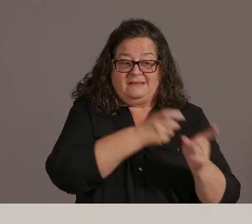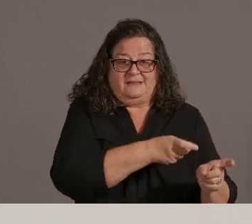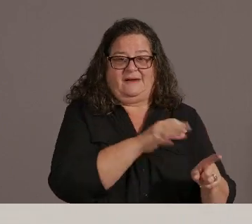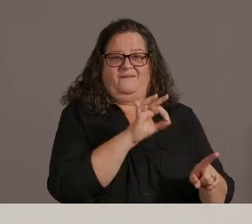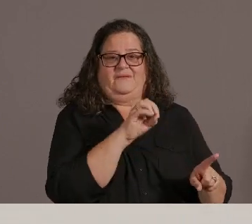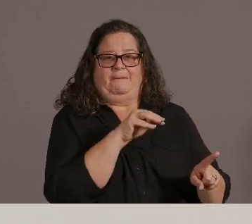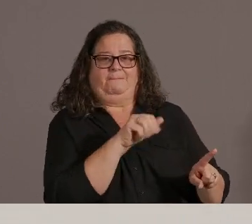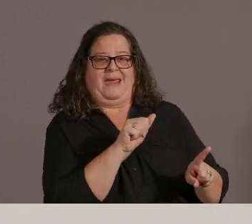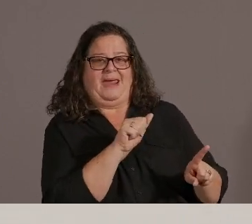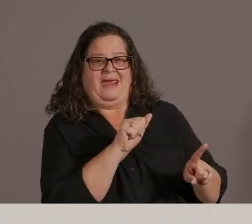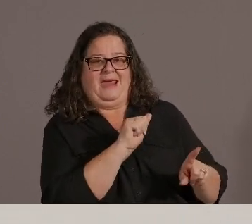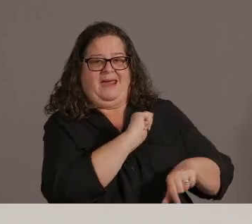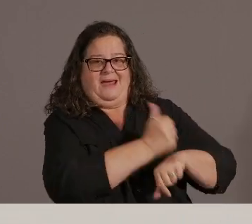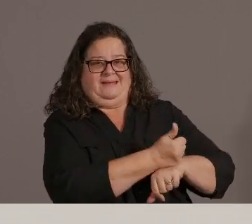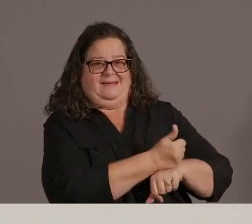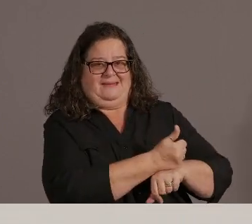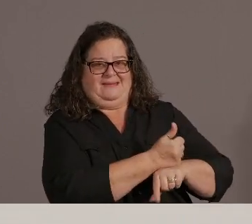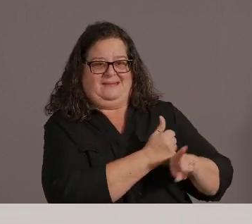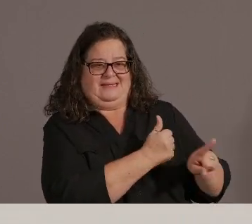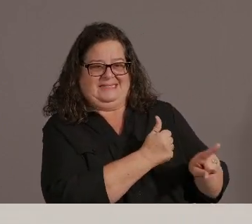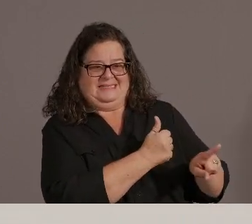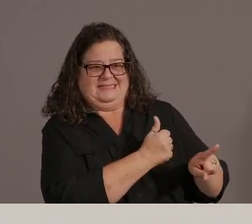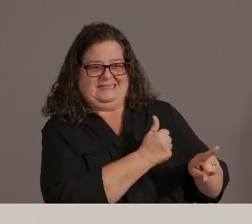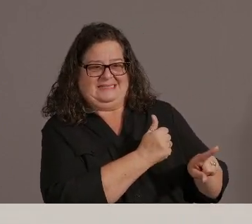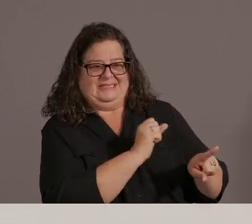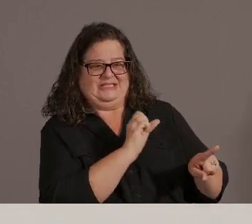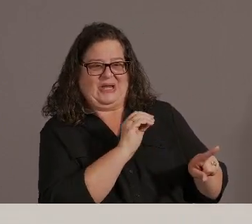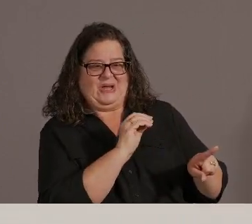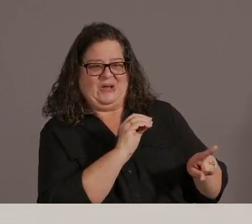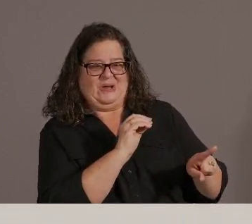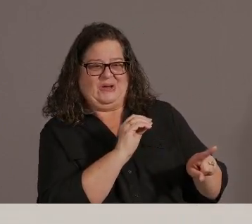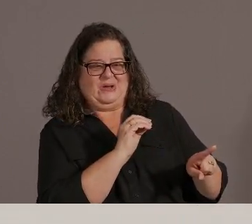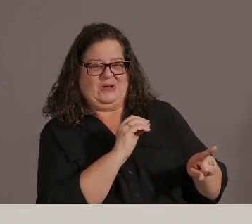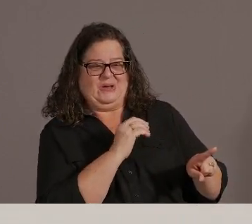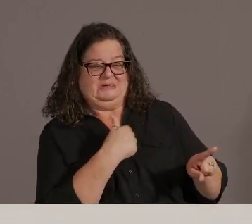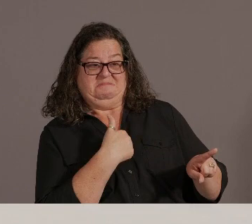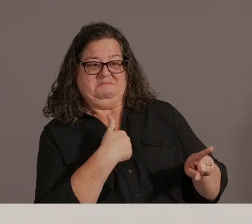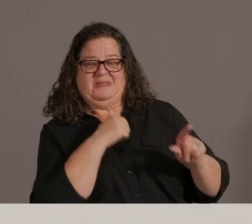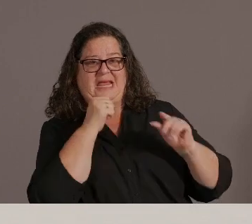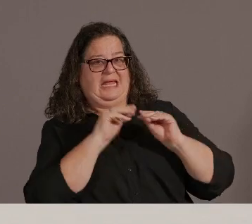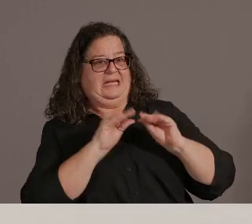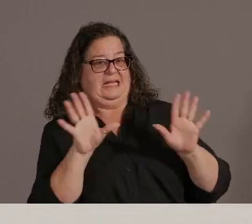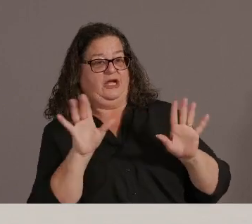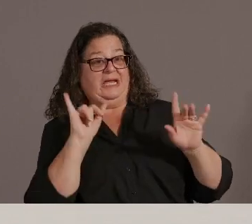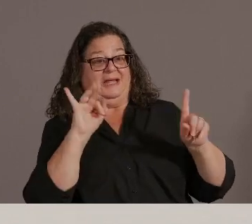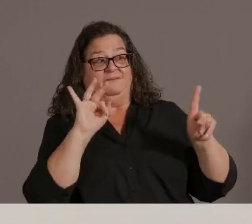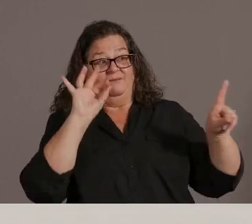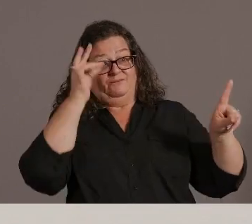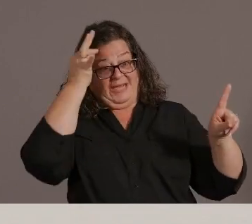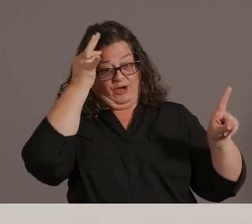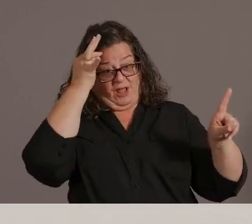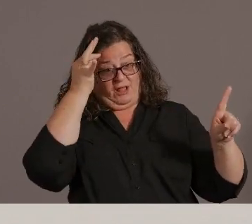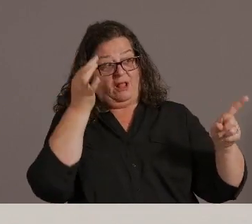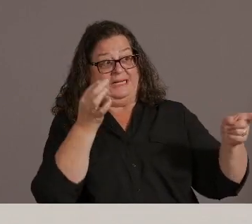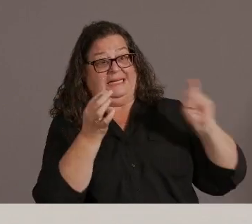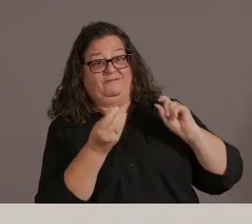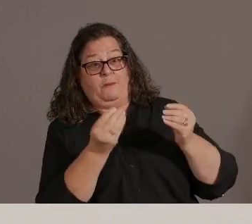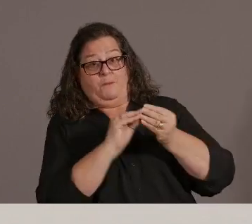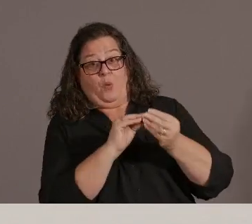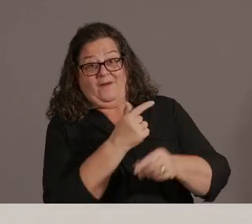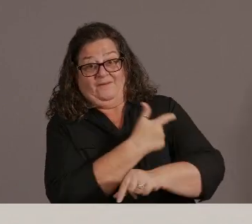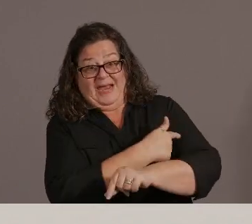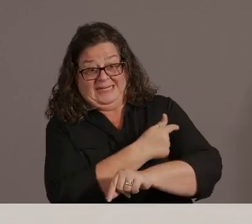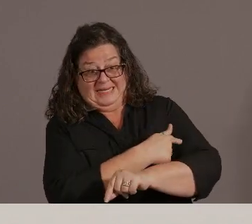taken a week or two to get those sites up and running. It would have required a lot of state resources, but we wouldn't have had a lot of